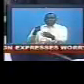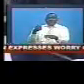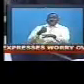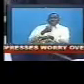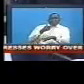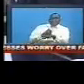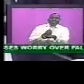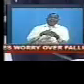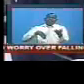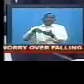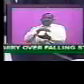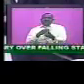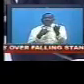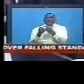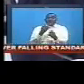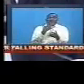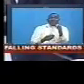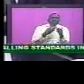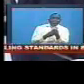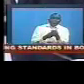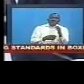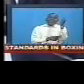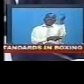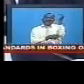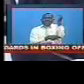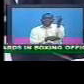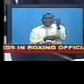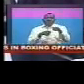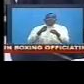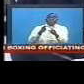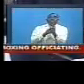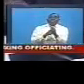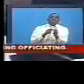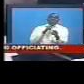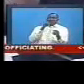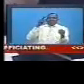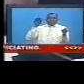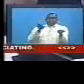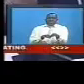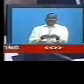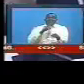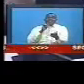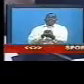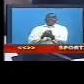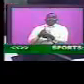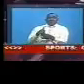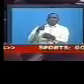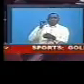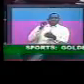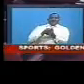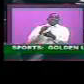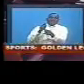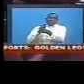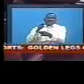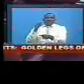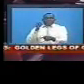his allegations of irregularities, omissions, malpractices and violations are without basis, an assertion that was refuted